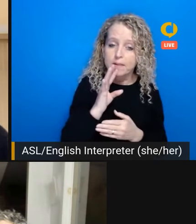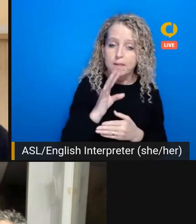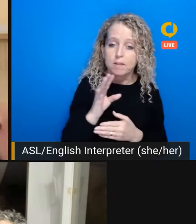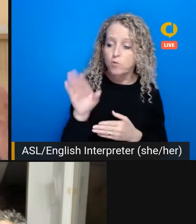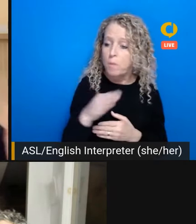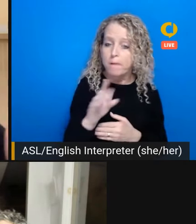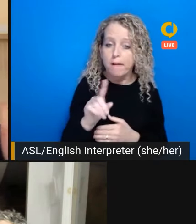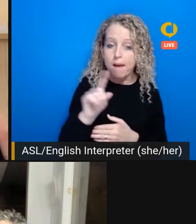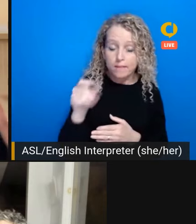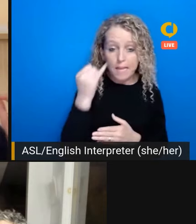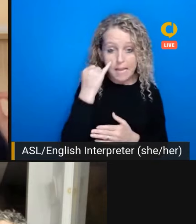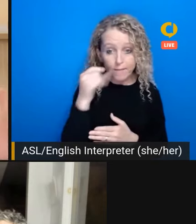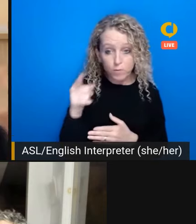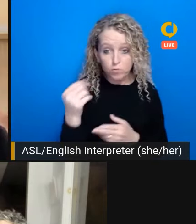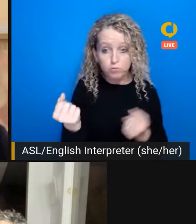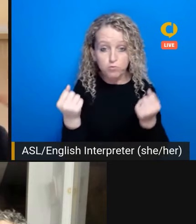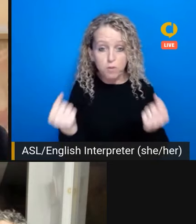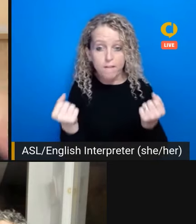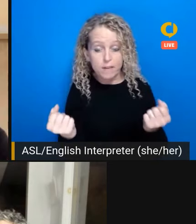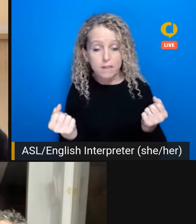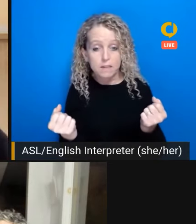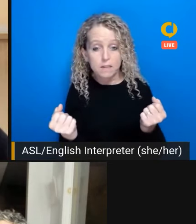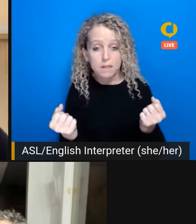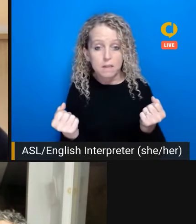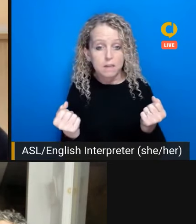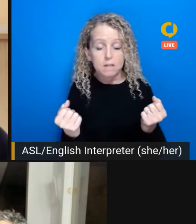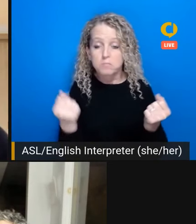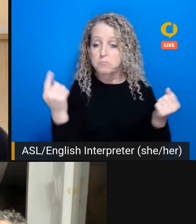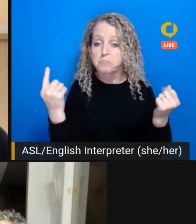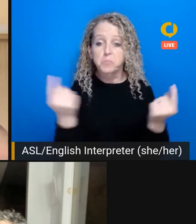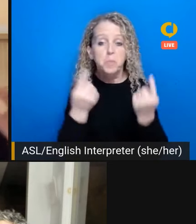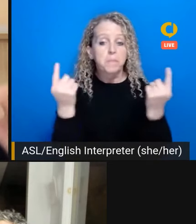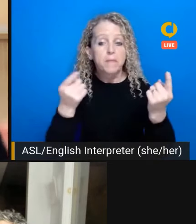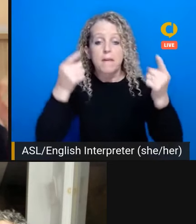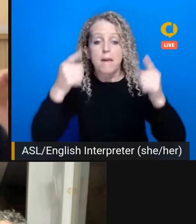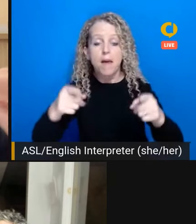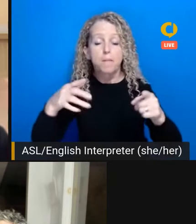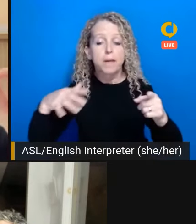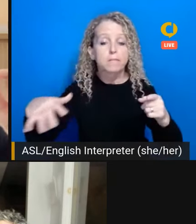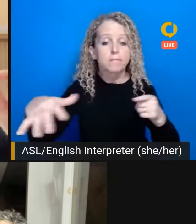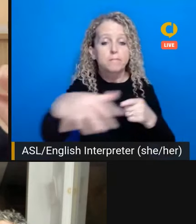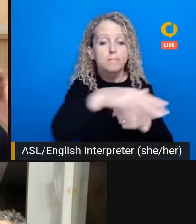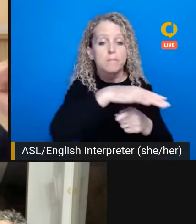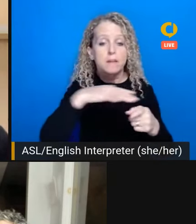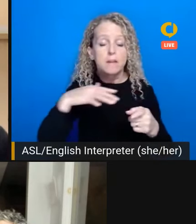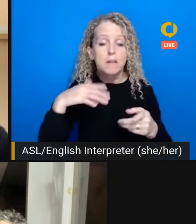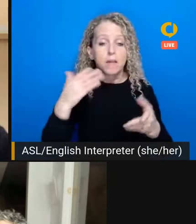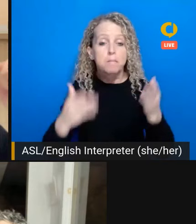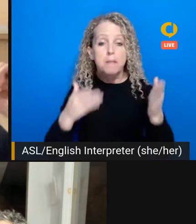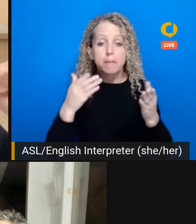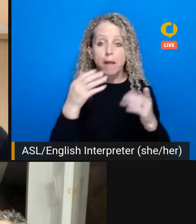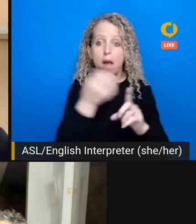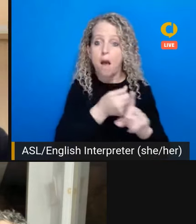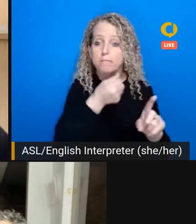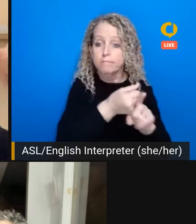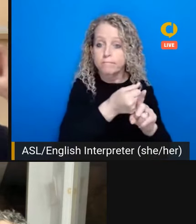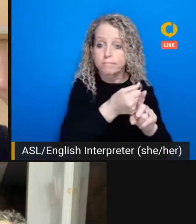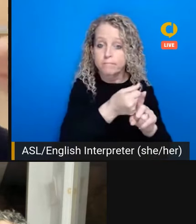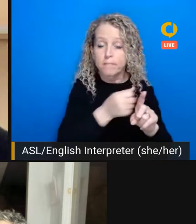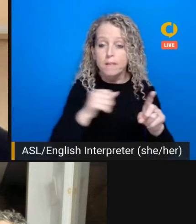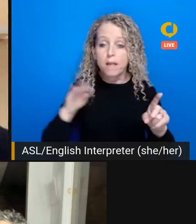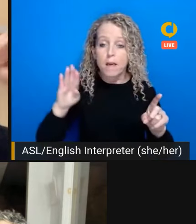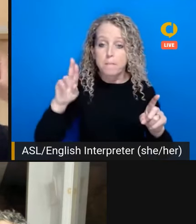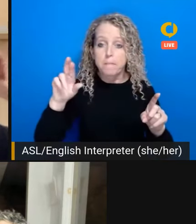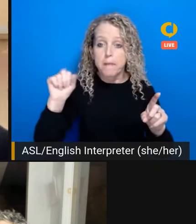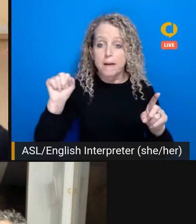car. You might, because of some environmental condition, end up hitting to a bus, which is a school